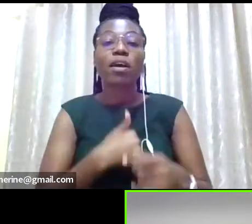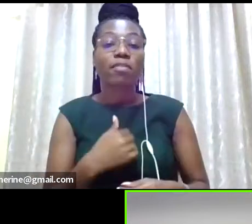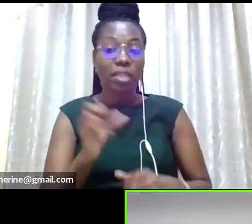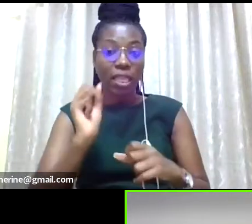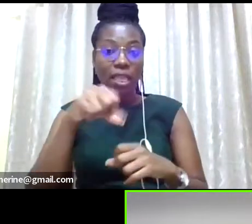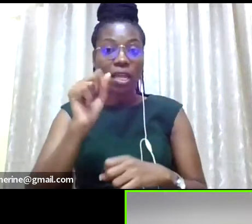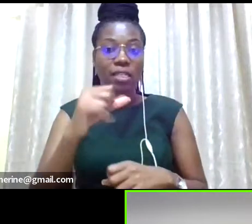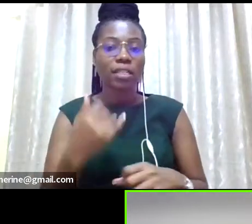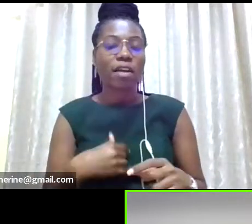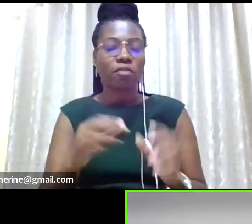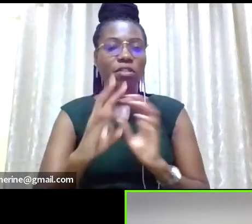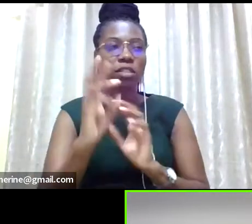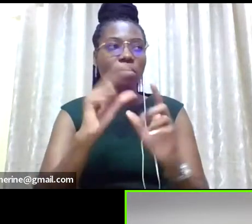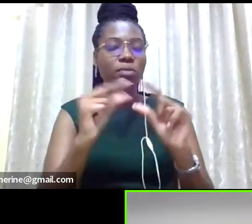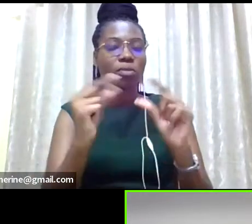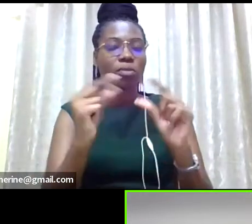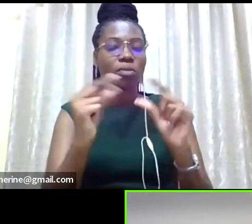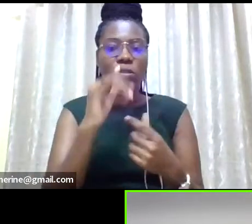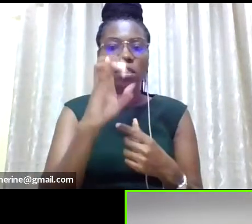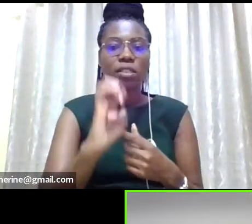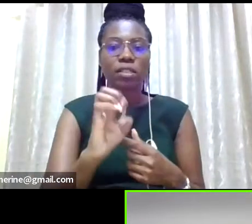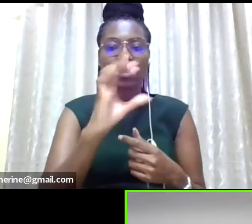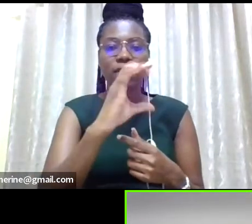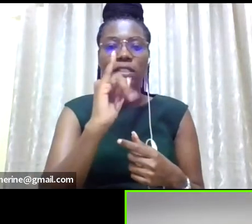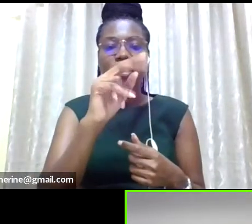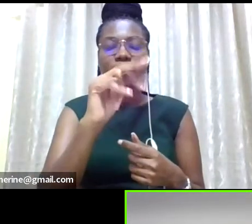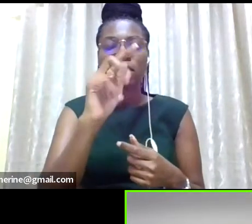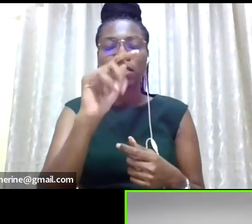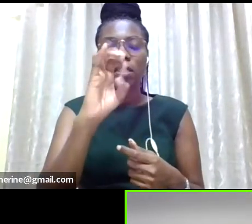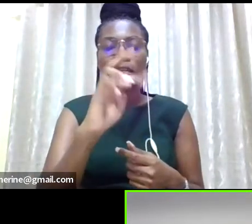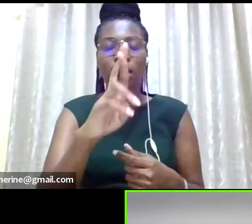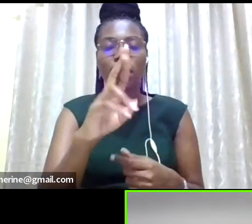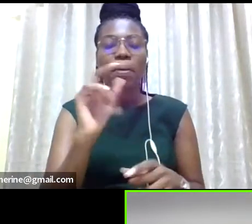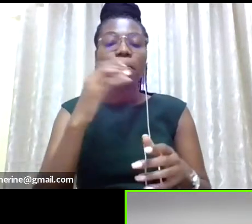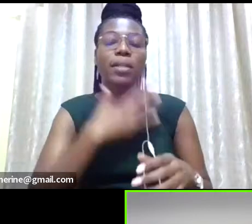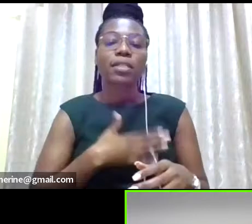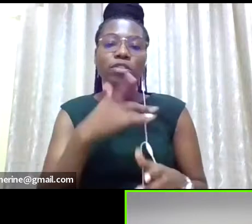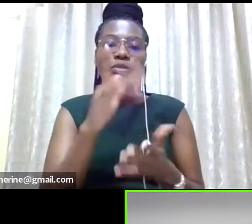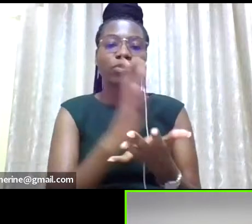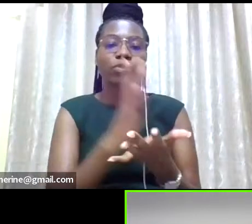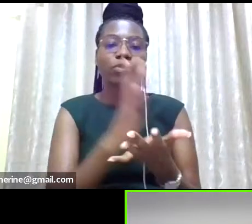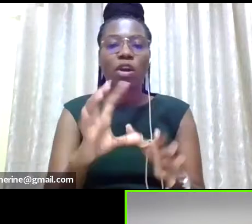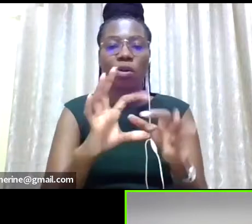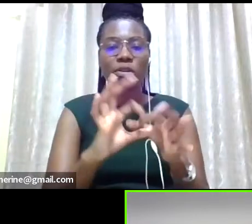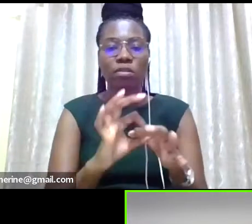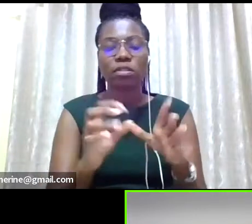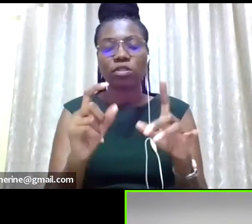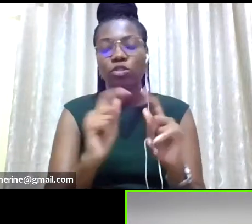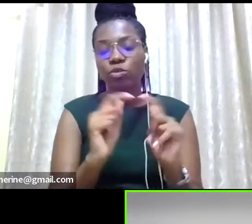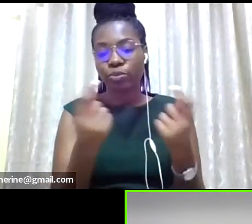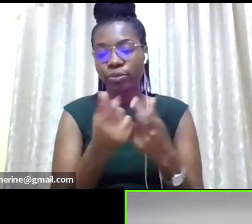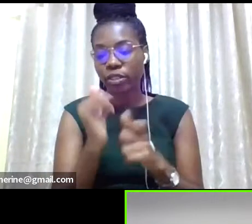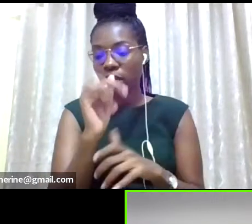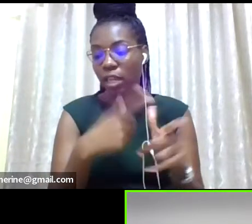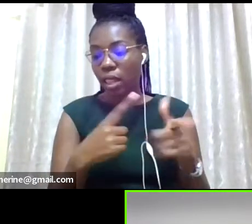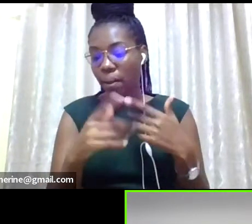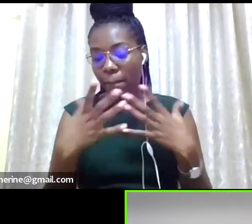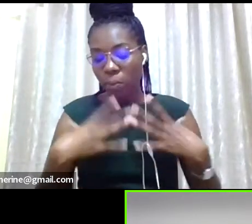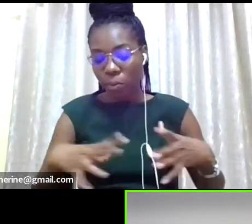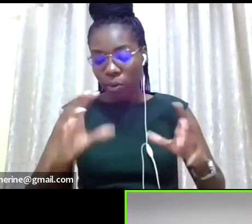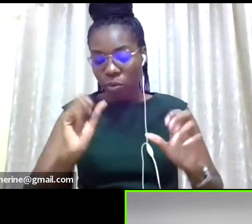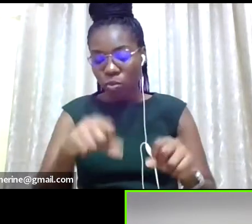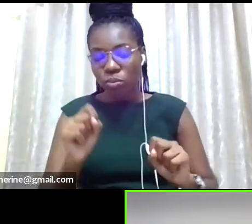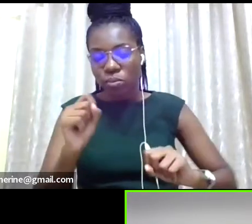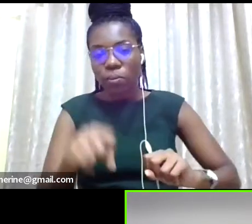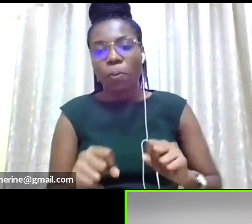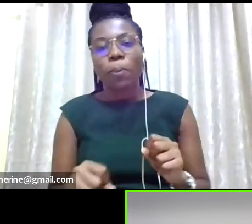WhatsApp group. Jacinta, please put the WhatsApp group link on the chat so that the people can join and be able to know